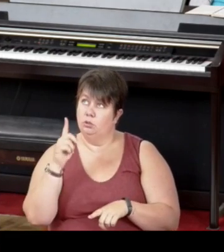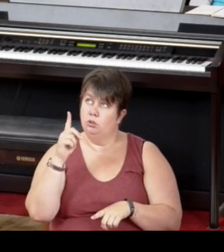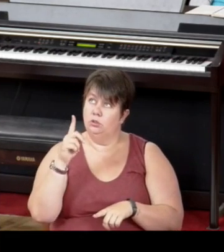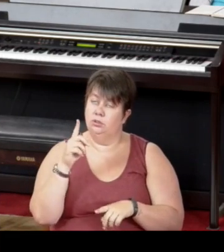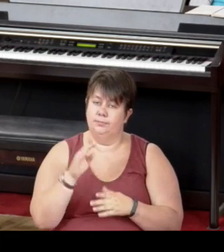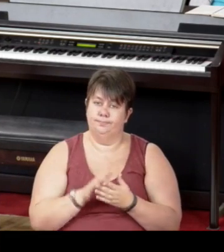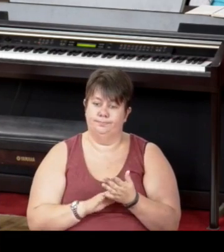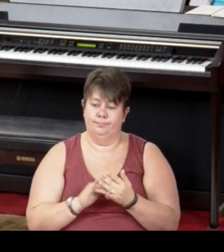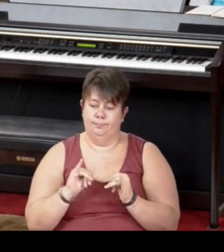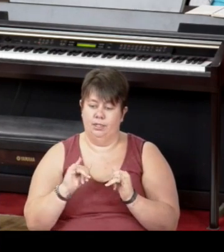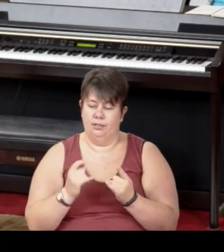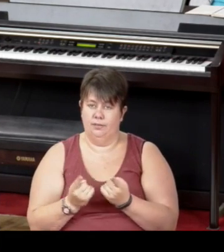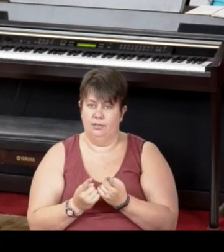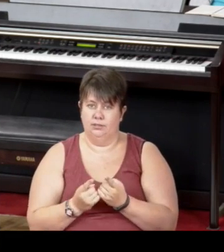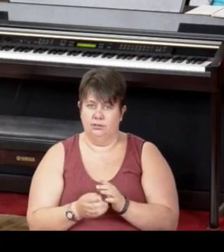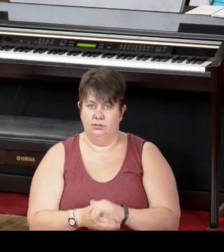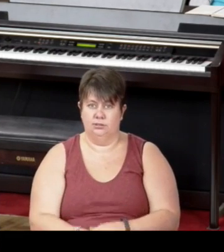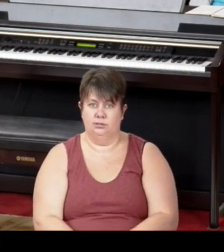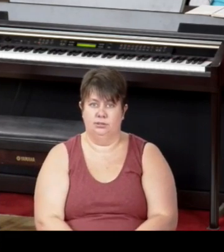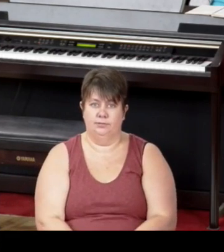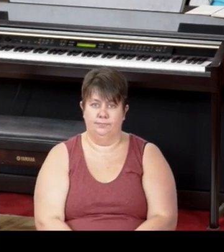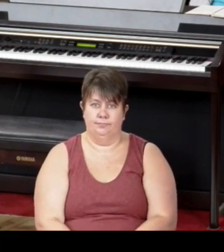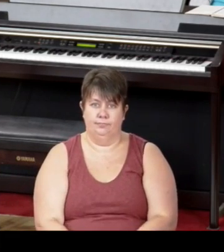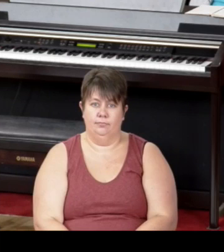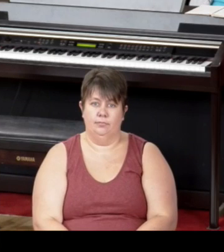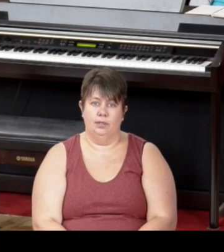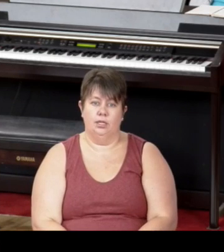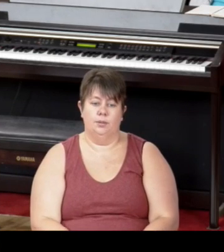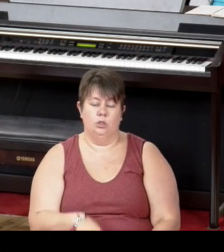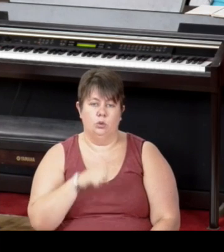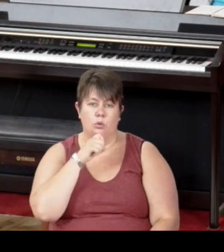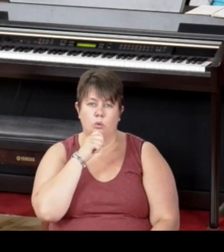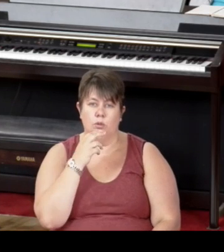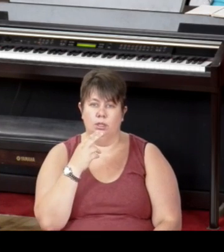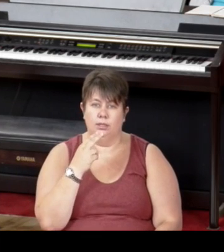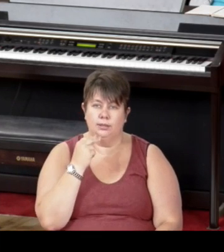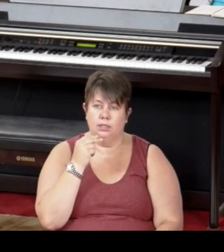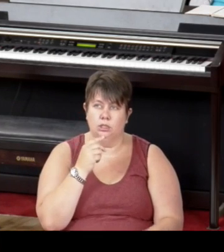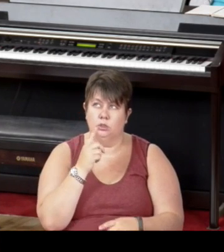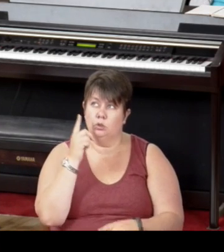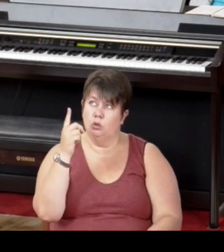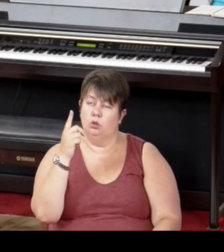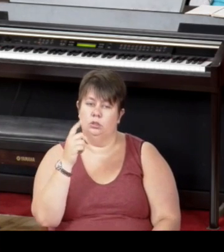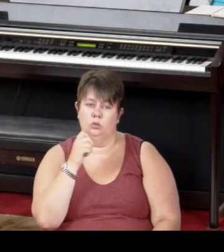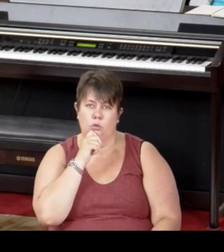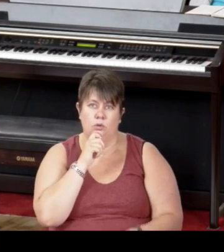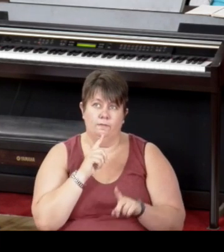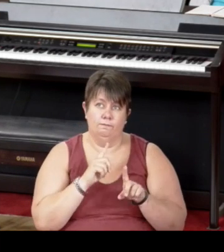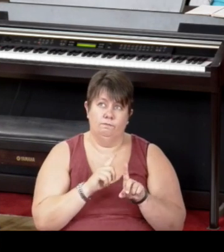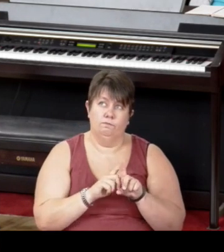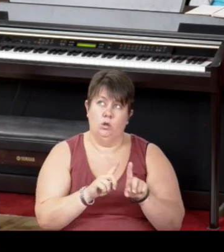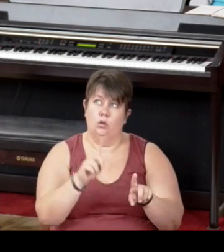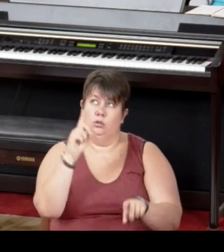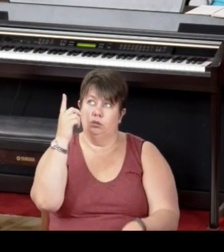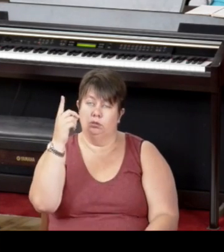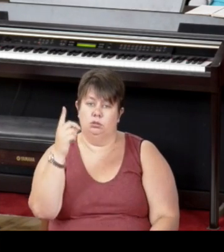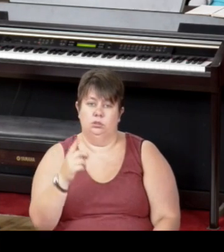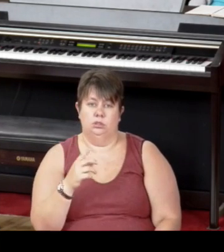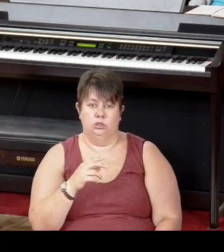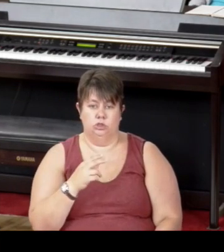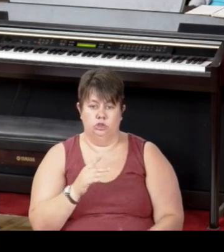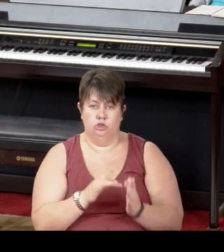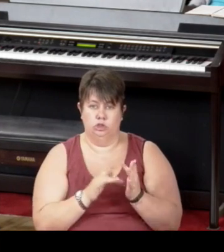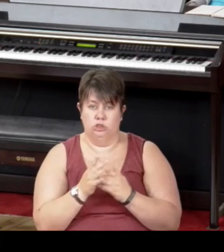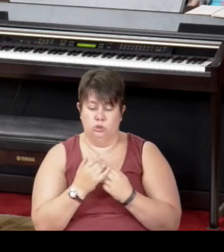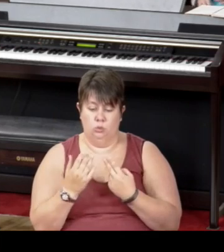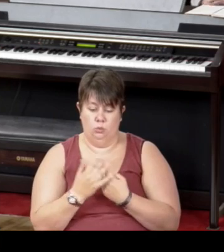The other thing we know about Jesus from this passage is that he is with those who need him, those who follow him. This